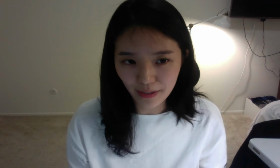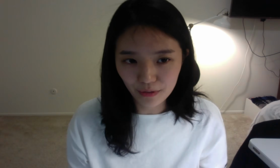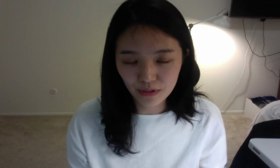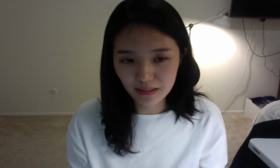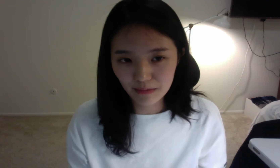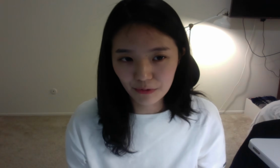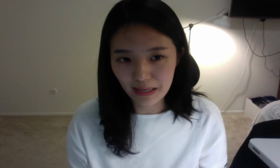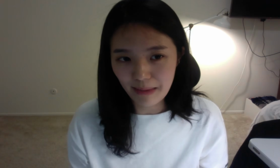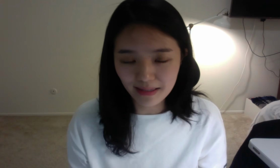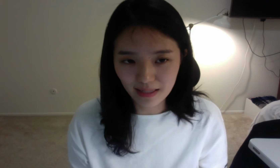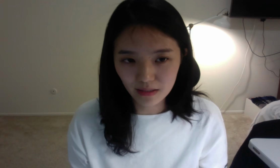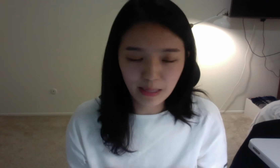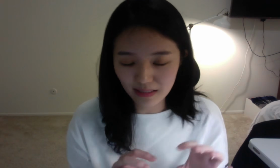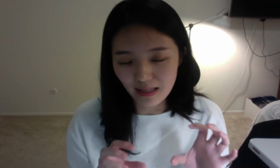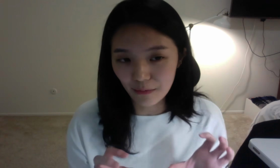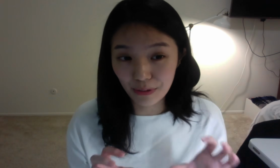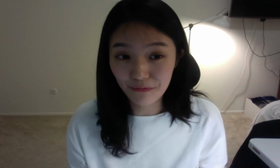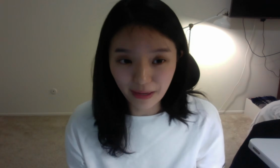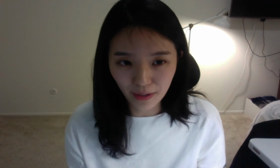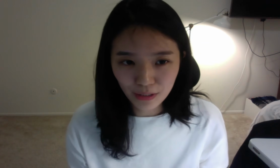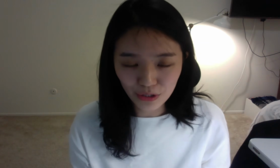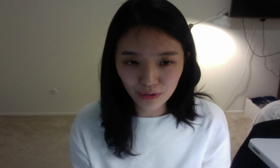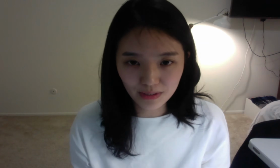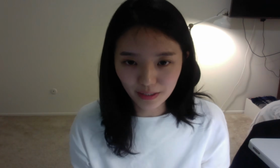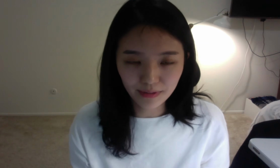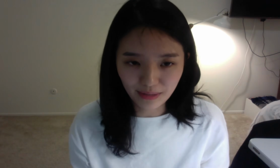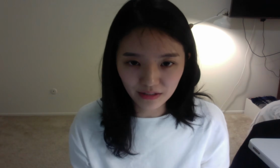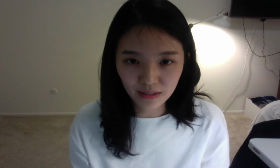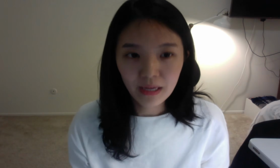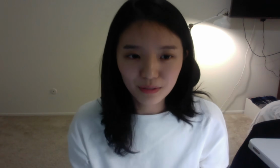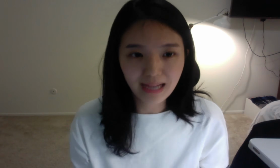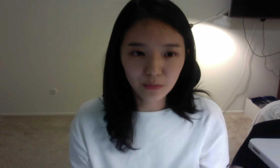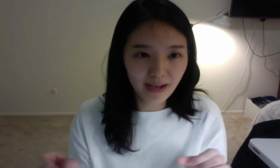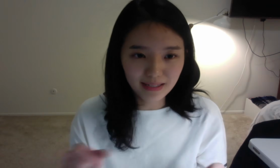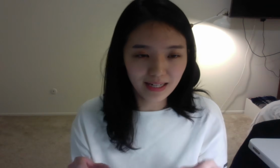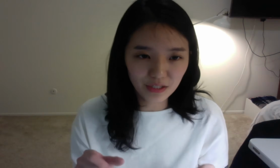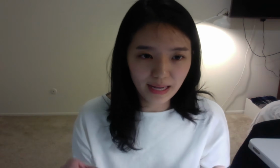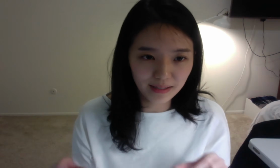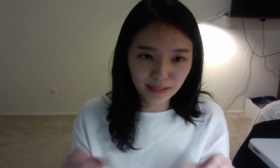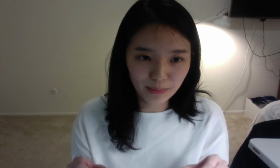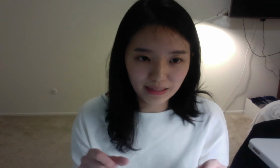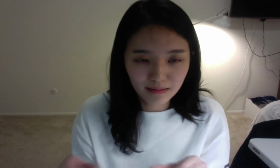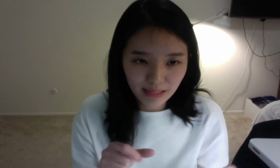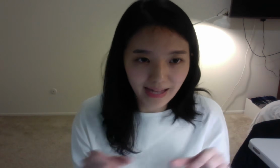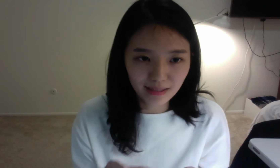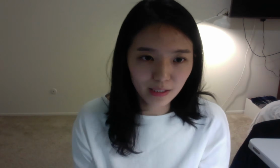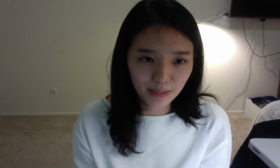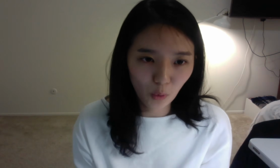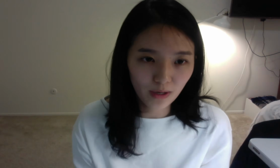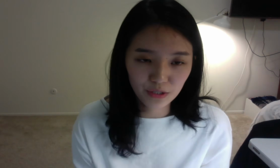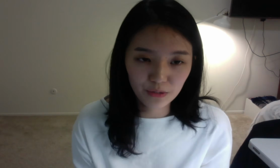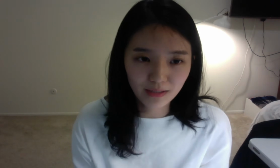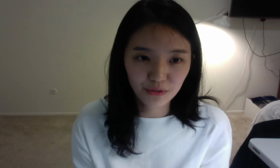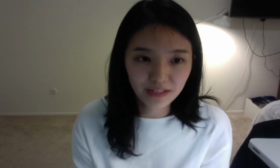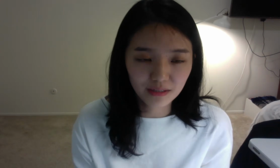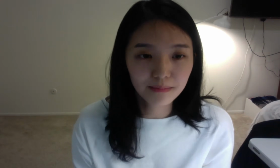0 values, does it really make sense? Is it like really fair to use linear regression? So that's why I decided to add a little bit